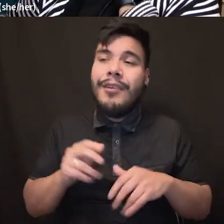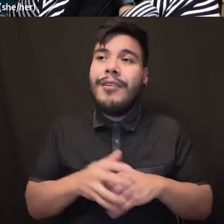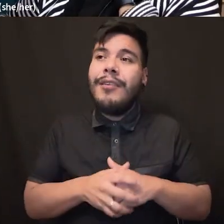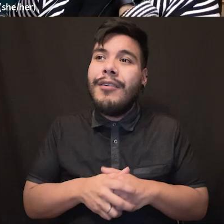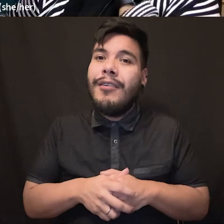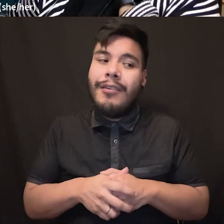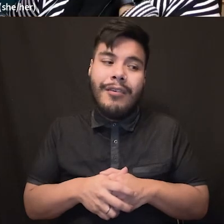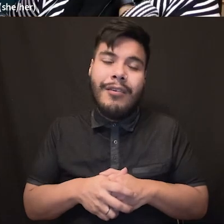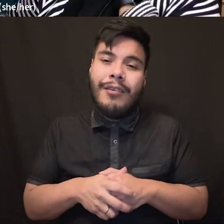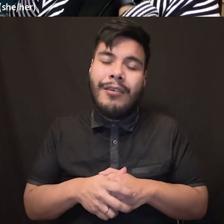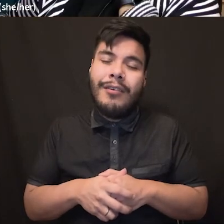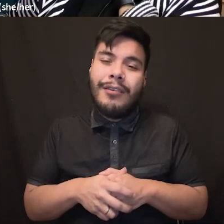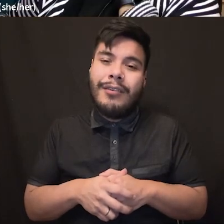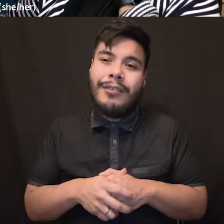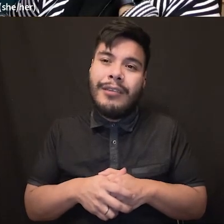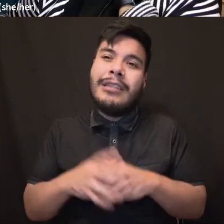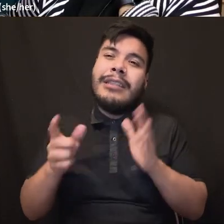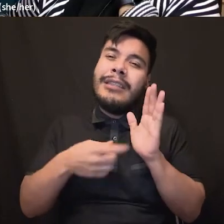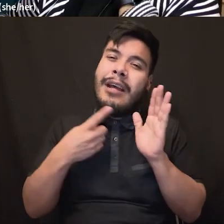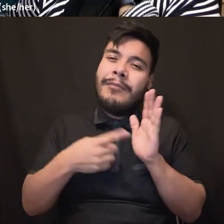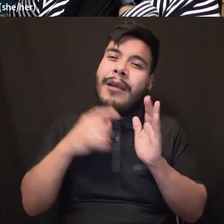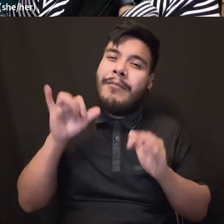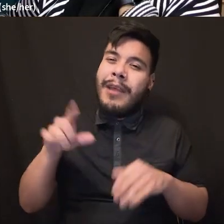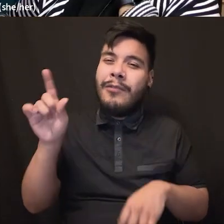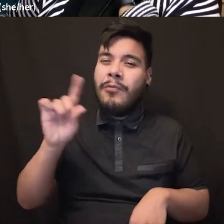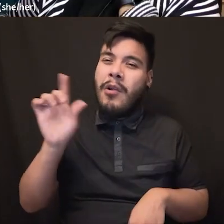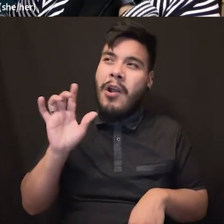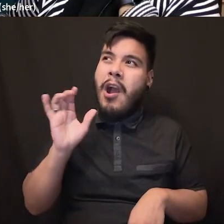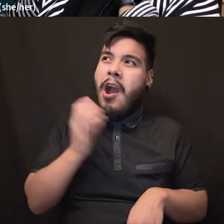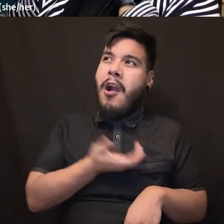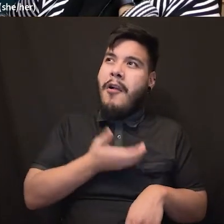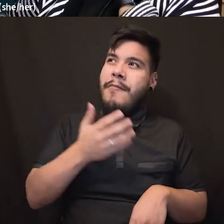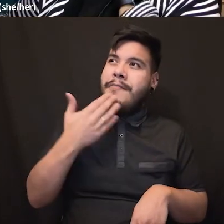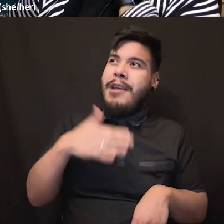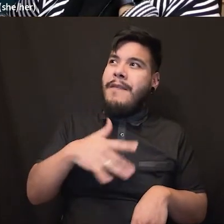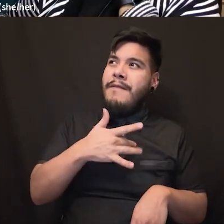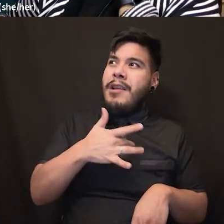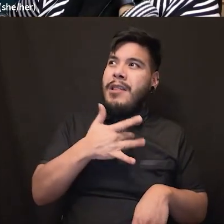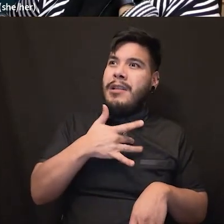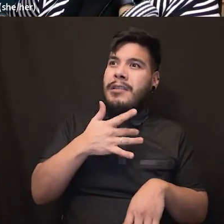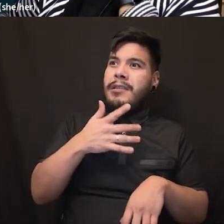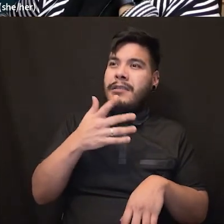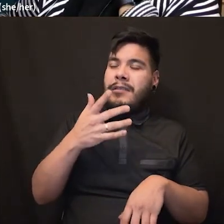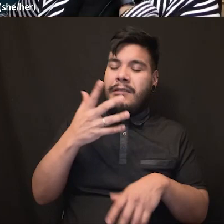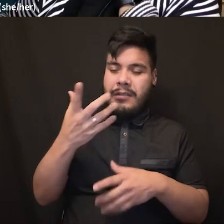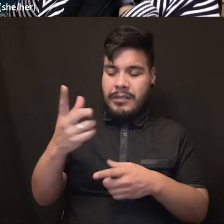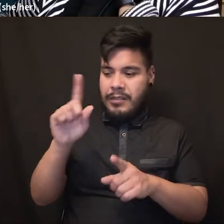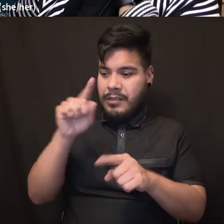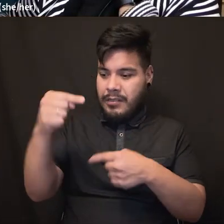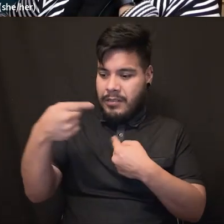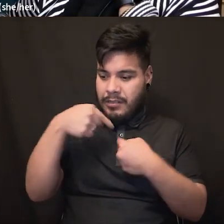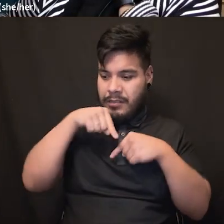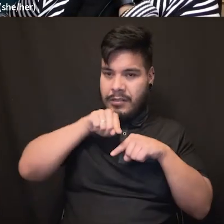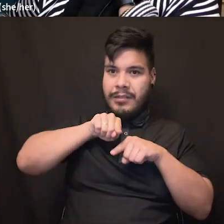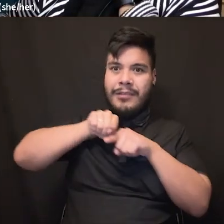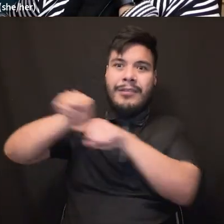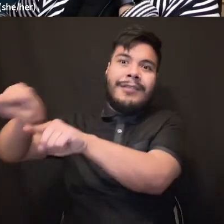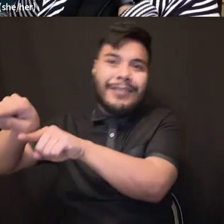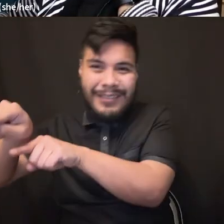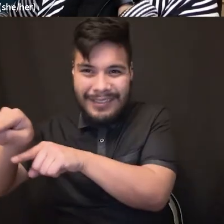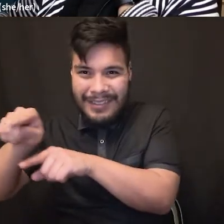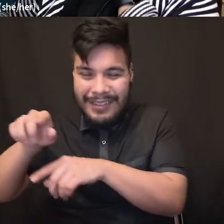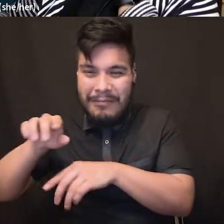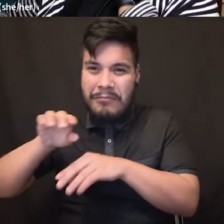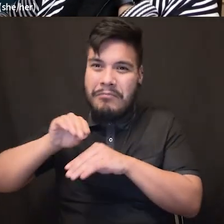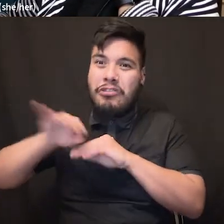of sometimes that's where our bad feelings about ourselves go. They go towards other people. I guess I'm just describing projection, basically. I don't